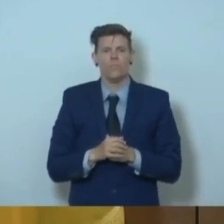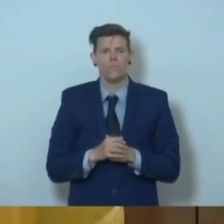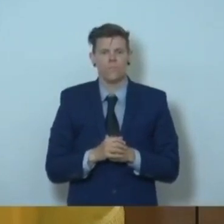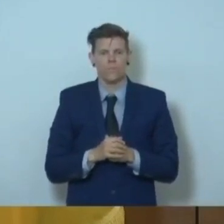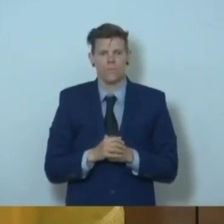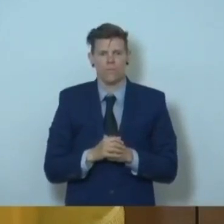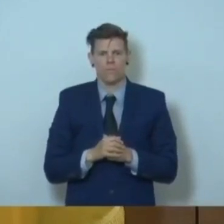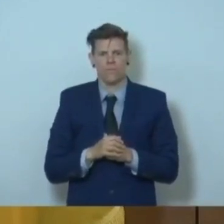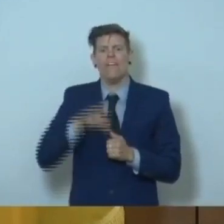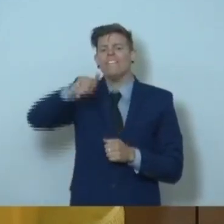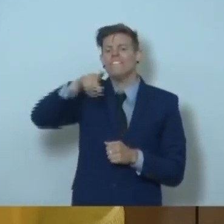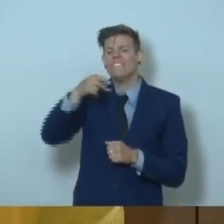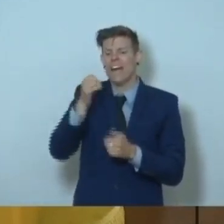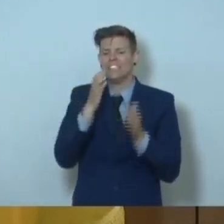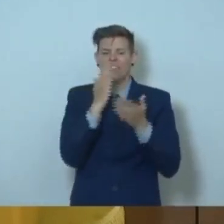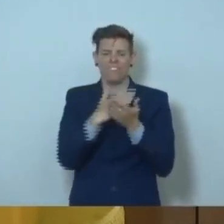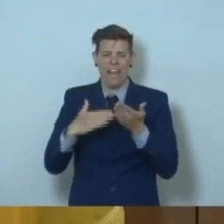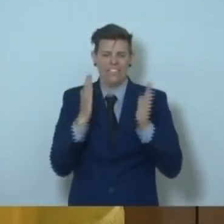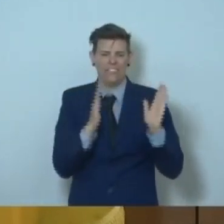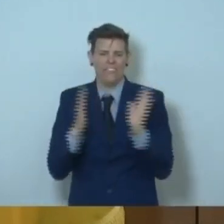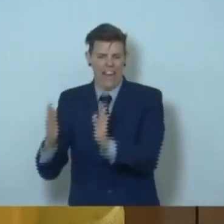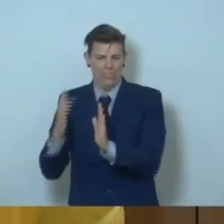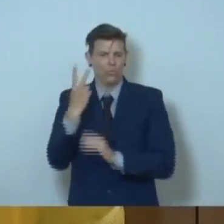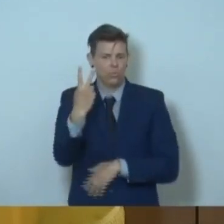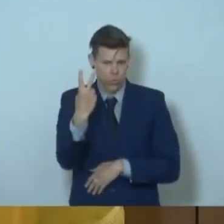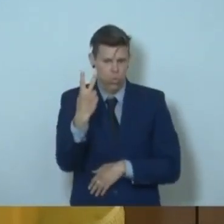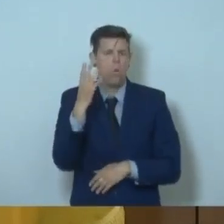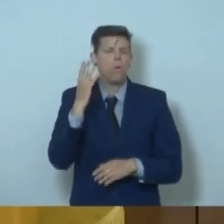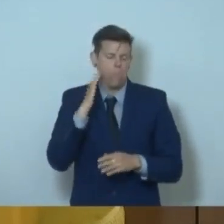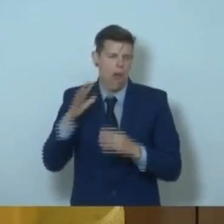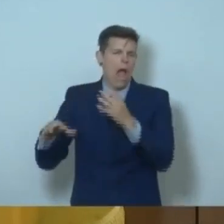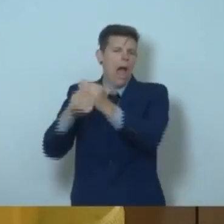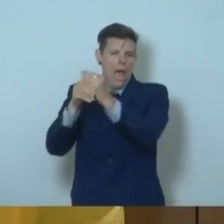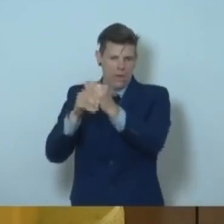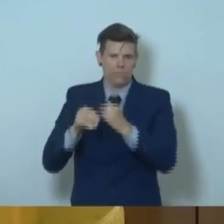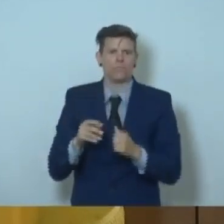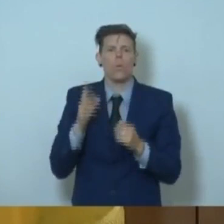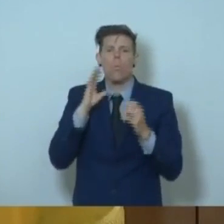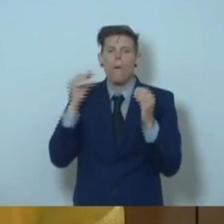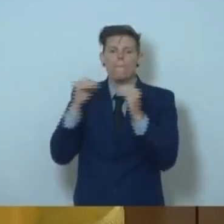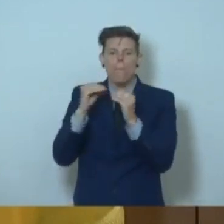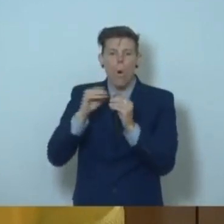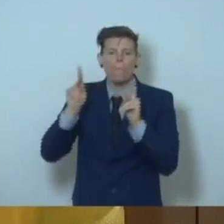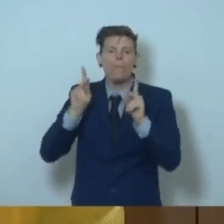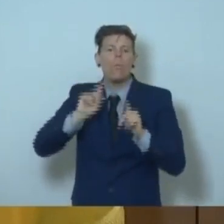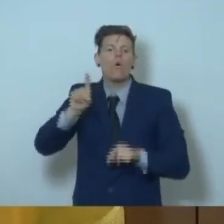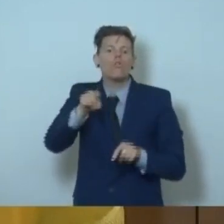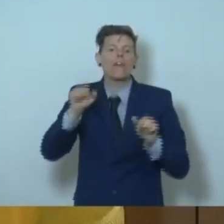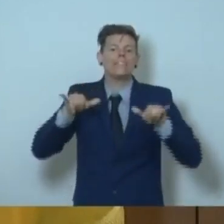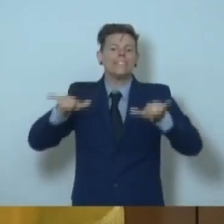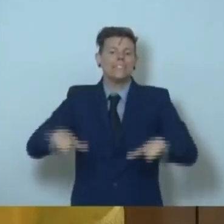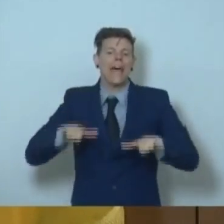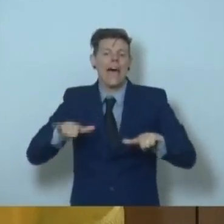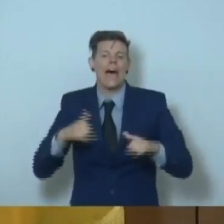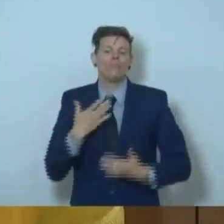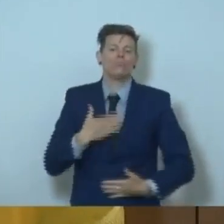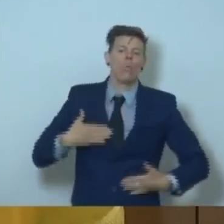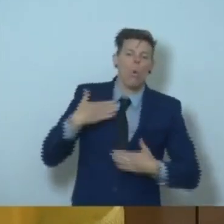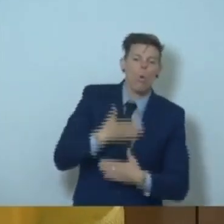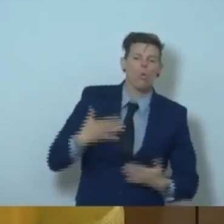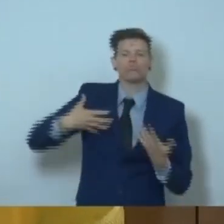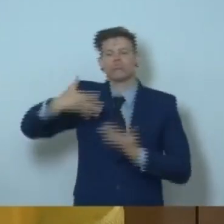of individuals, ability to socially distance. The longer people are out, there are all kinds of studies about human behavior.